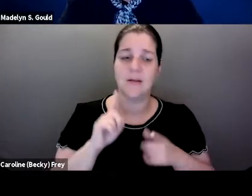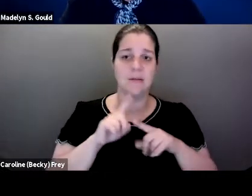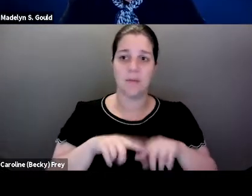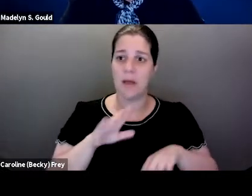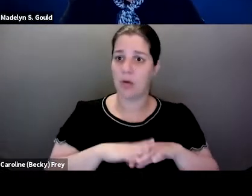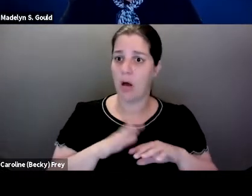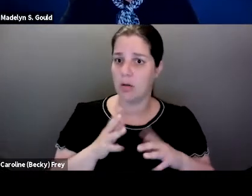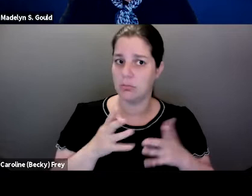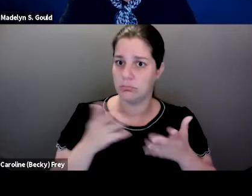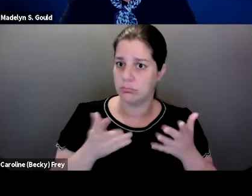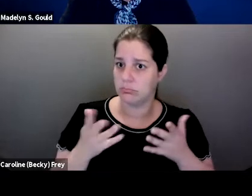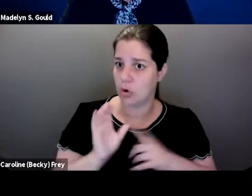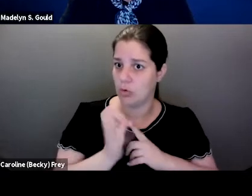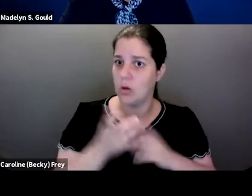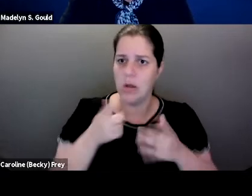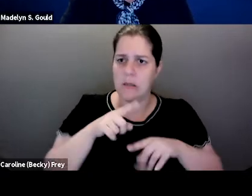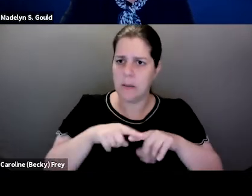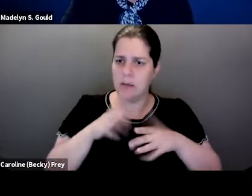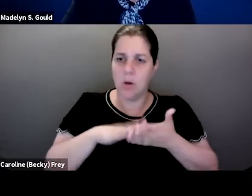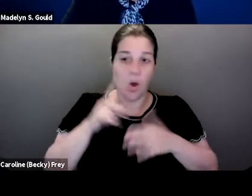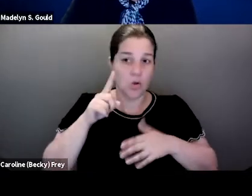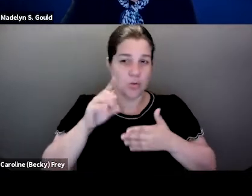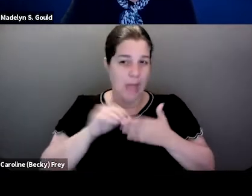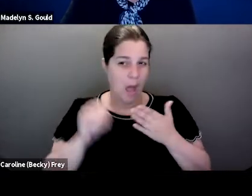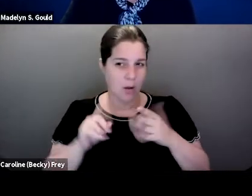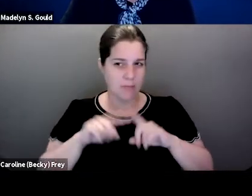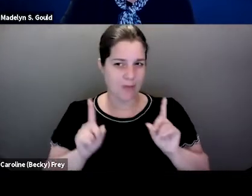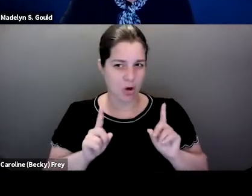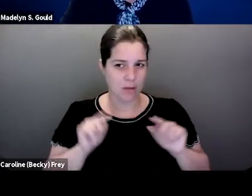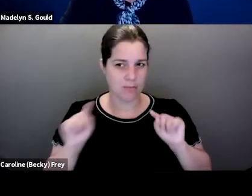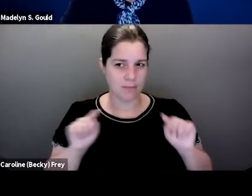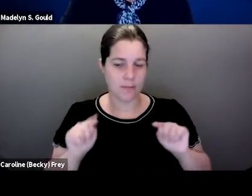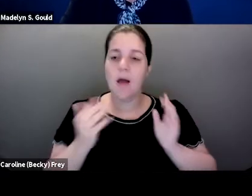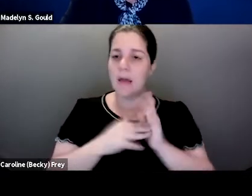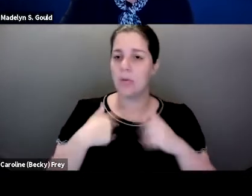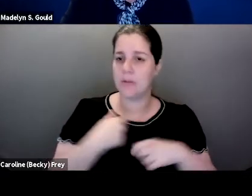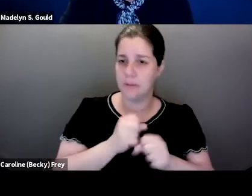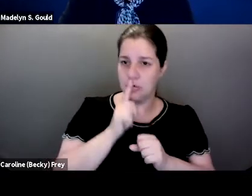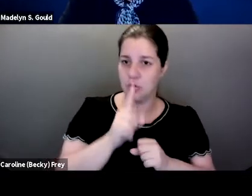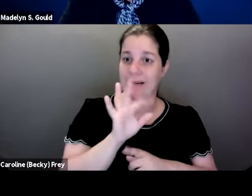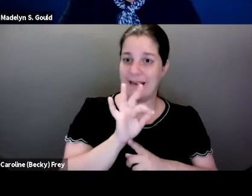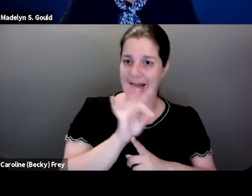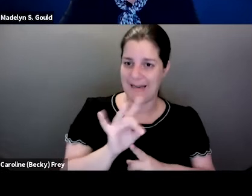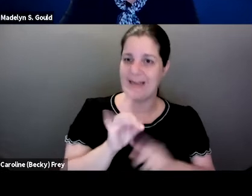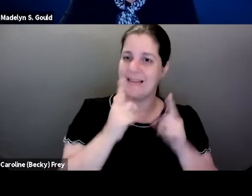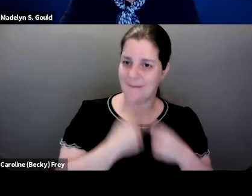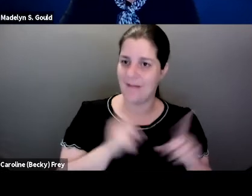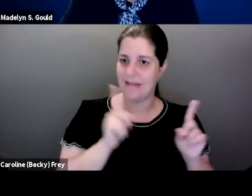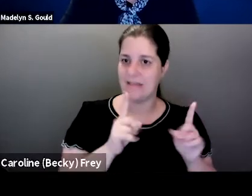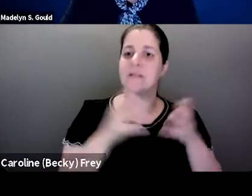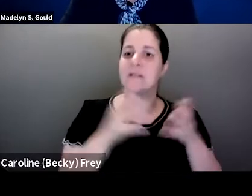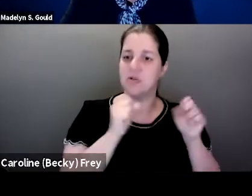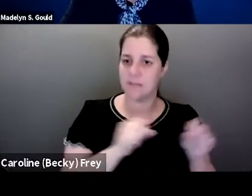evaluations, do need to continue to make sure that, 988 is as effective as possible and